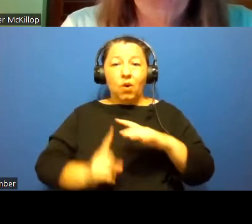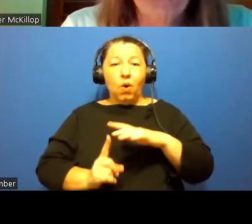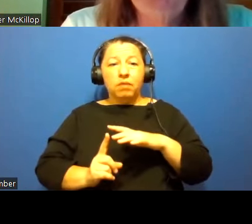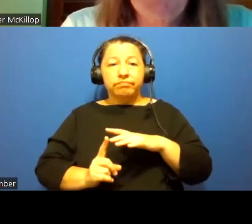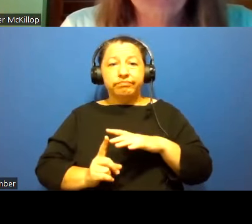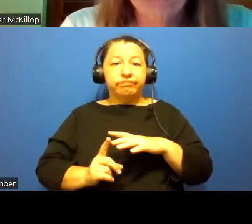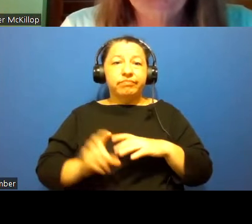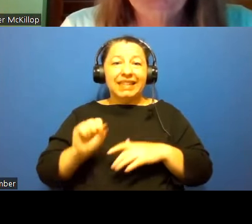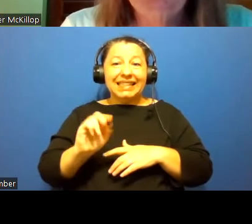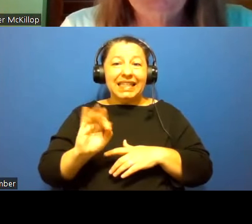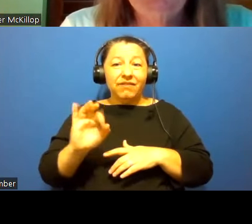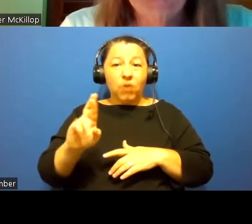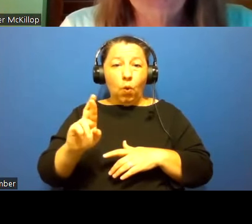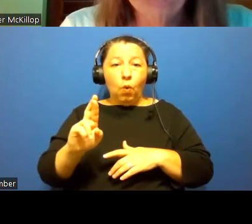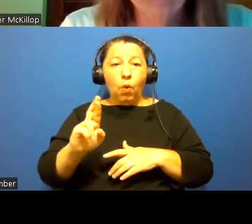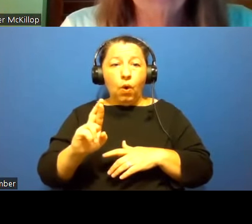So we have mapped